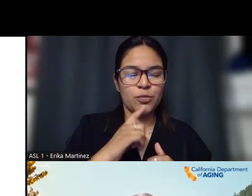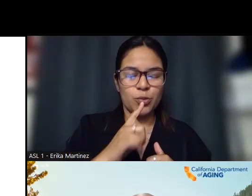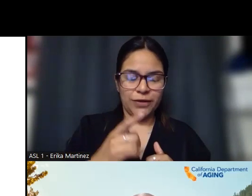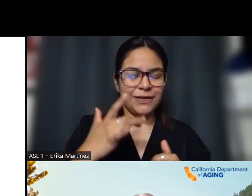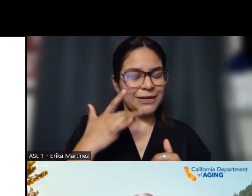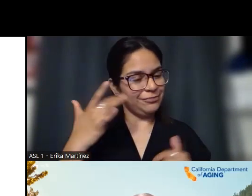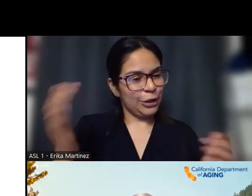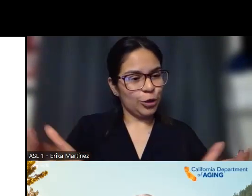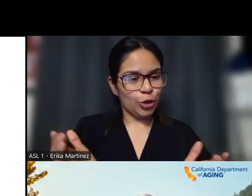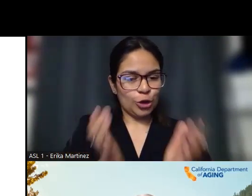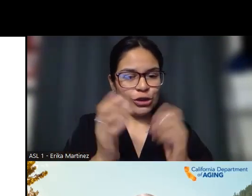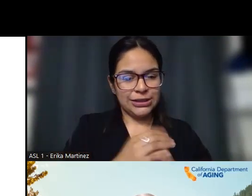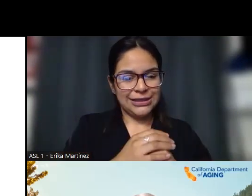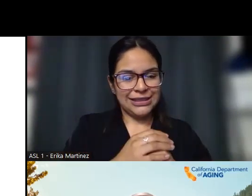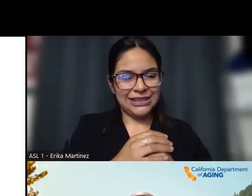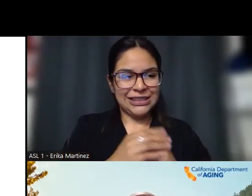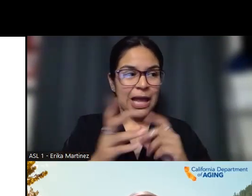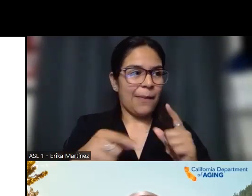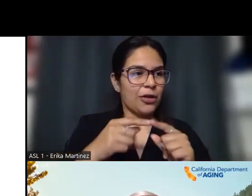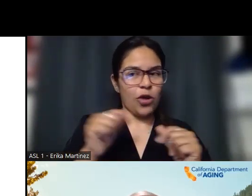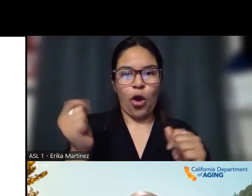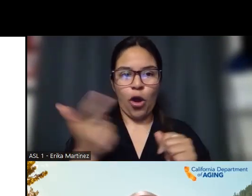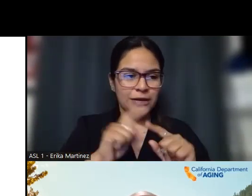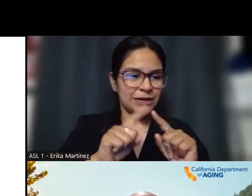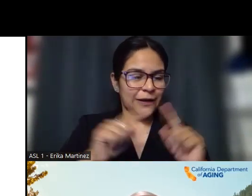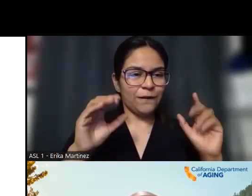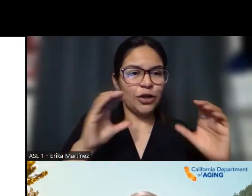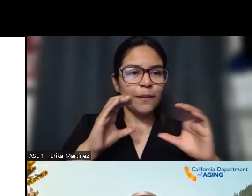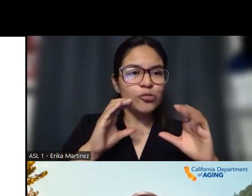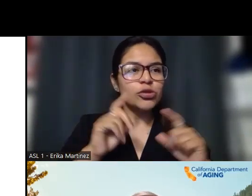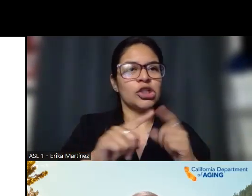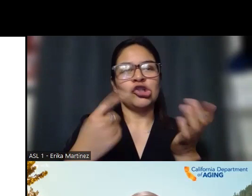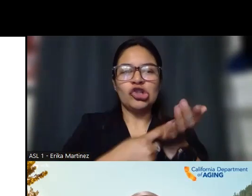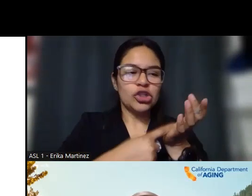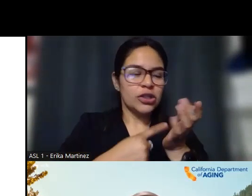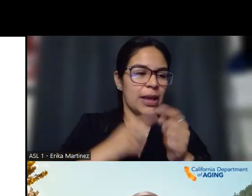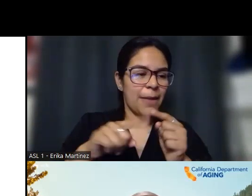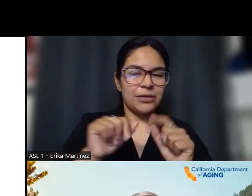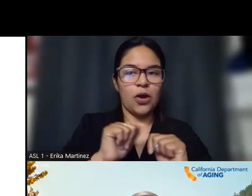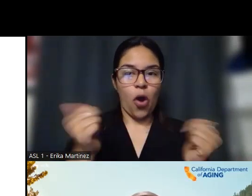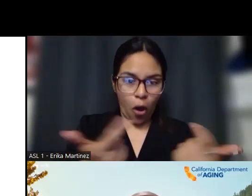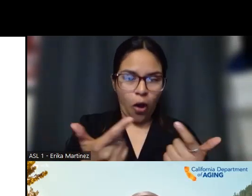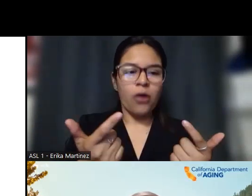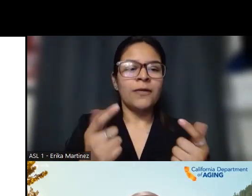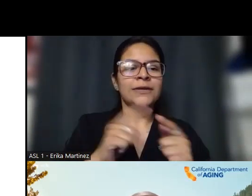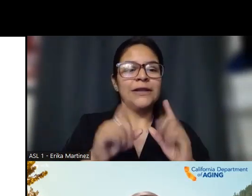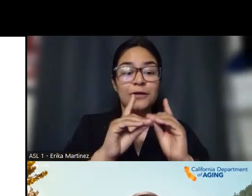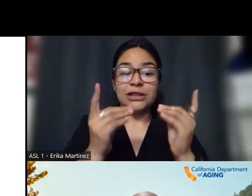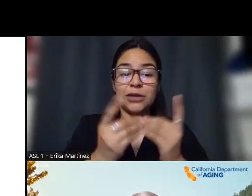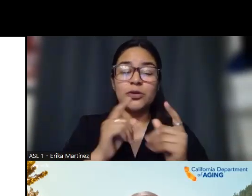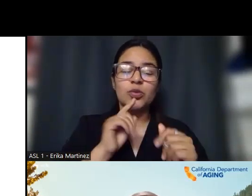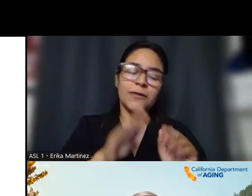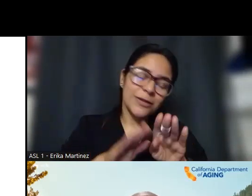excited by all of the conversations that are happening with many of the departments in the room. And I think it's a real step in the right